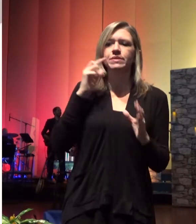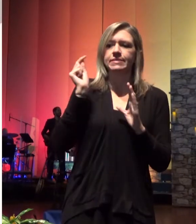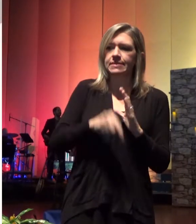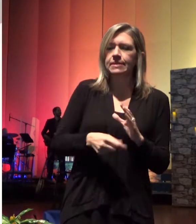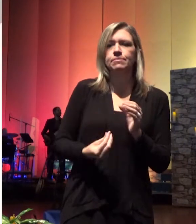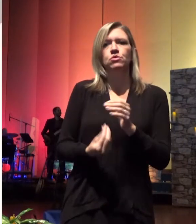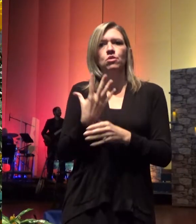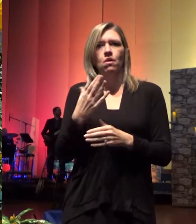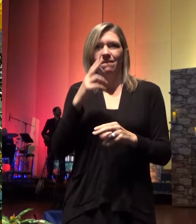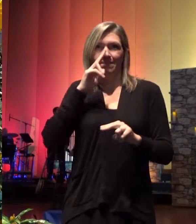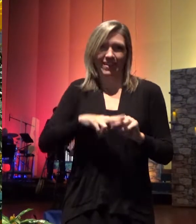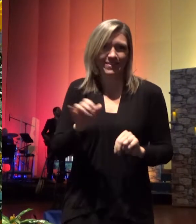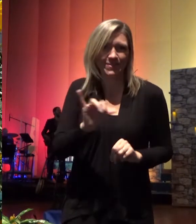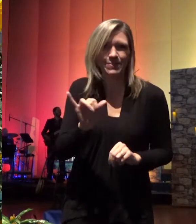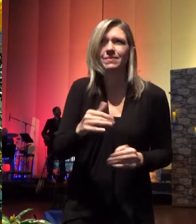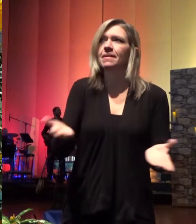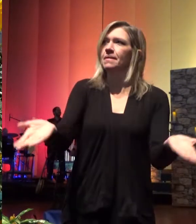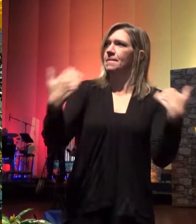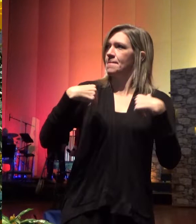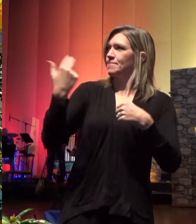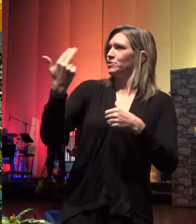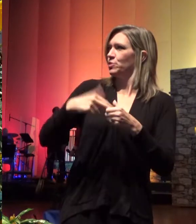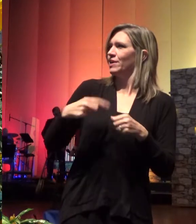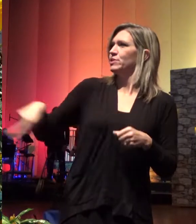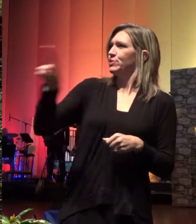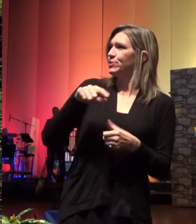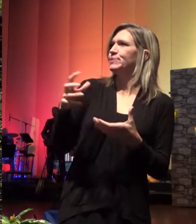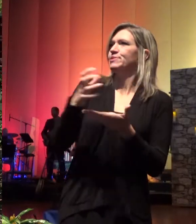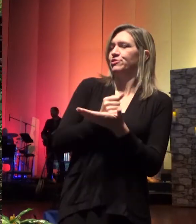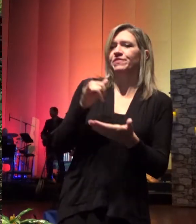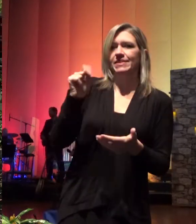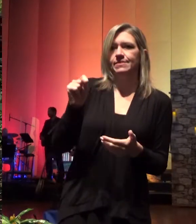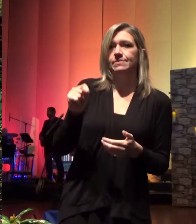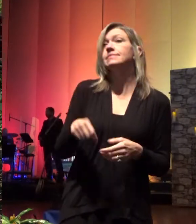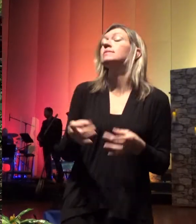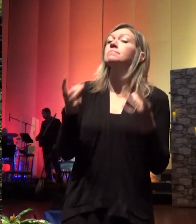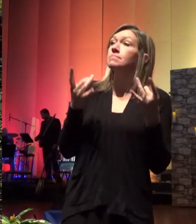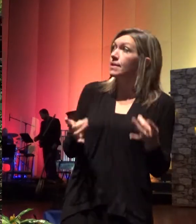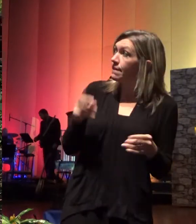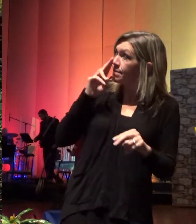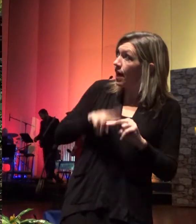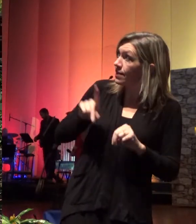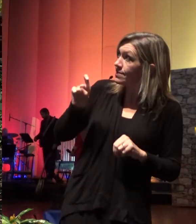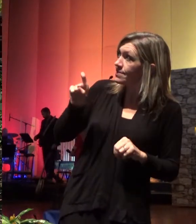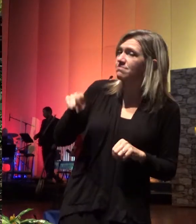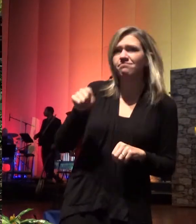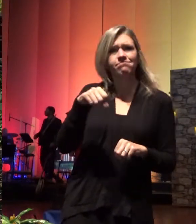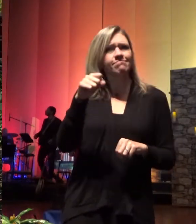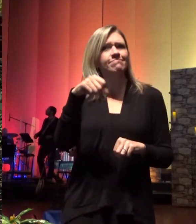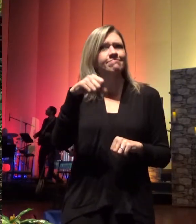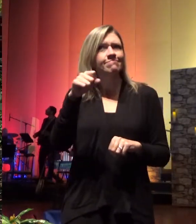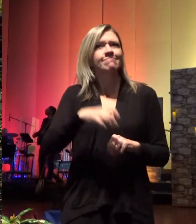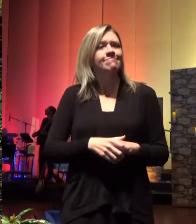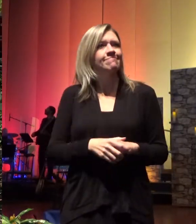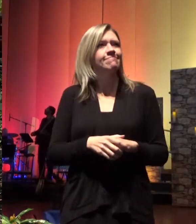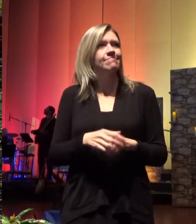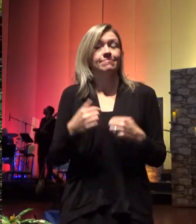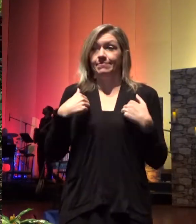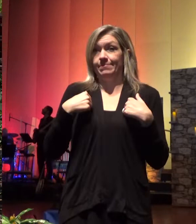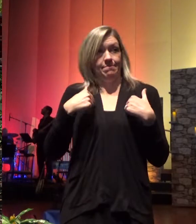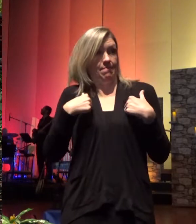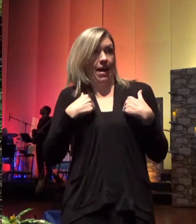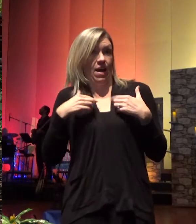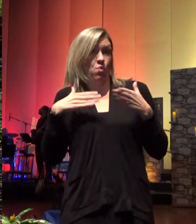lot of fun. So check it out. Come join us. You deserve it. Meditation can be fun? It is. Wow. Oh, it's the way I do